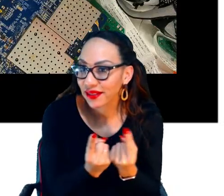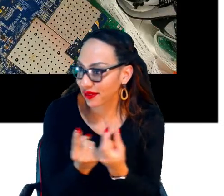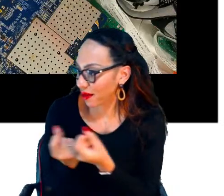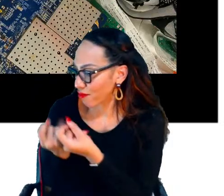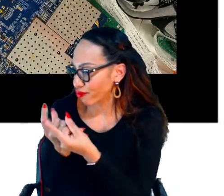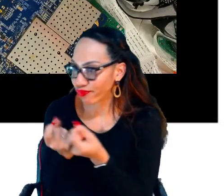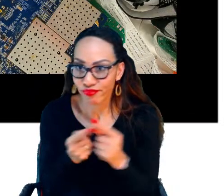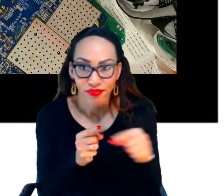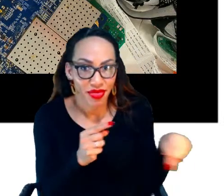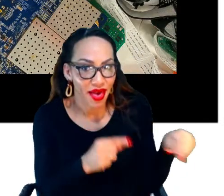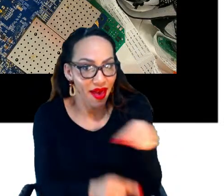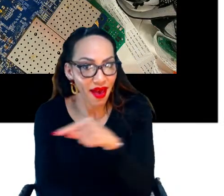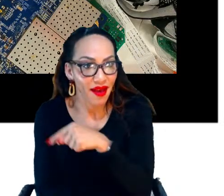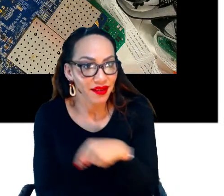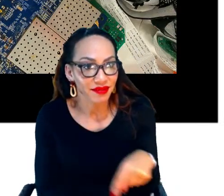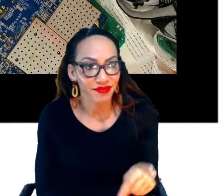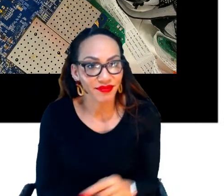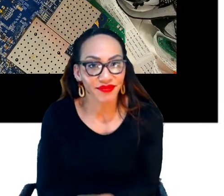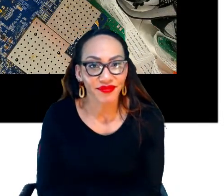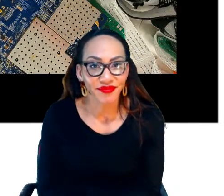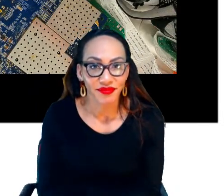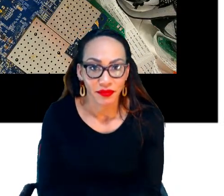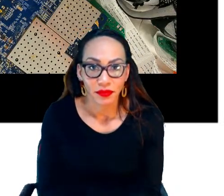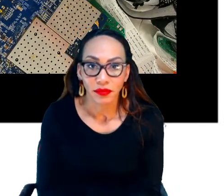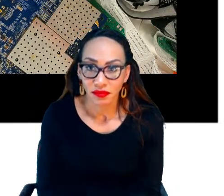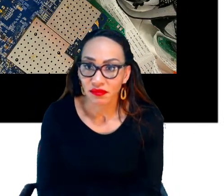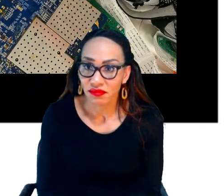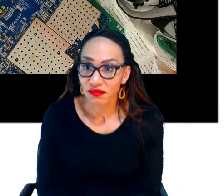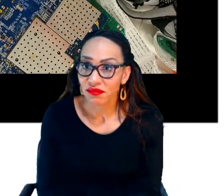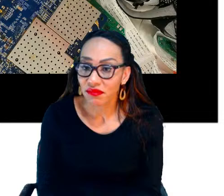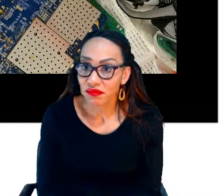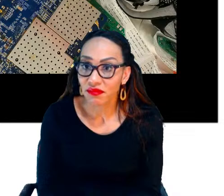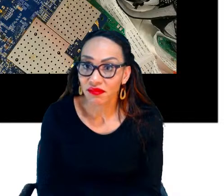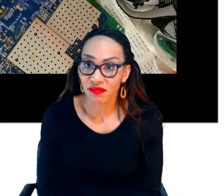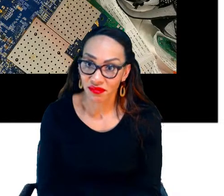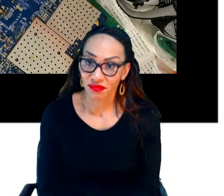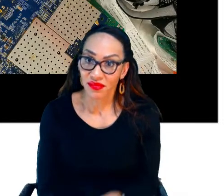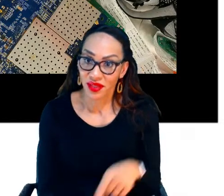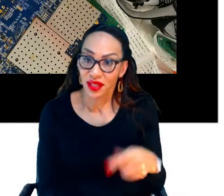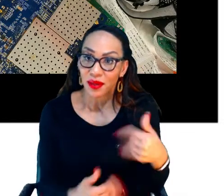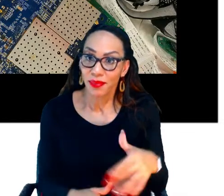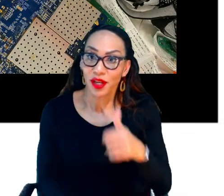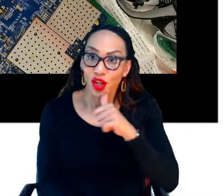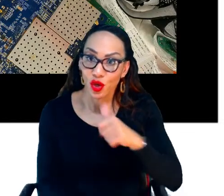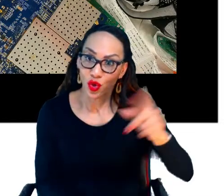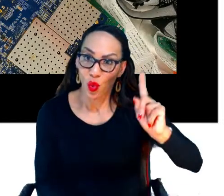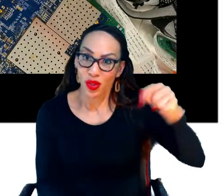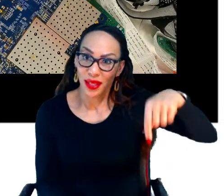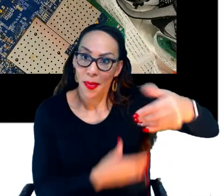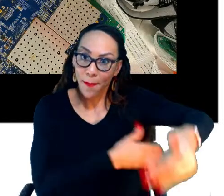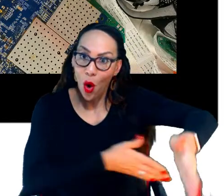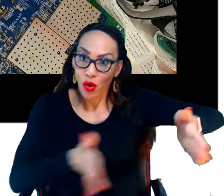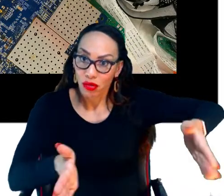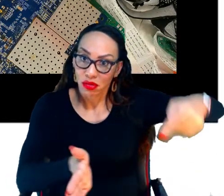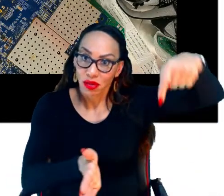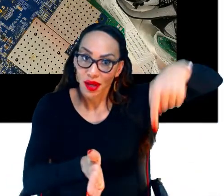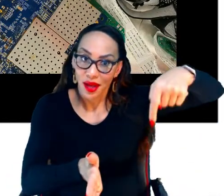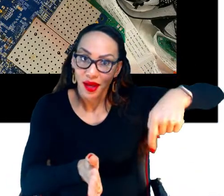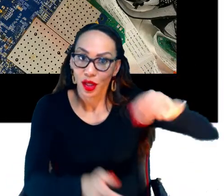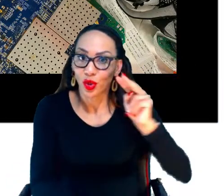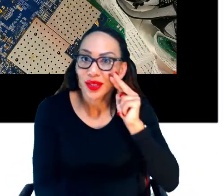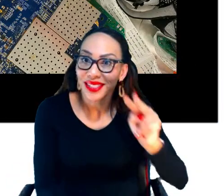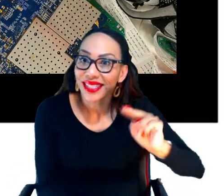the resources I've been using have kind of basically been this box and another box. So you can see the laptop, the